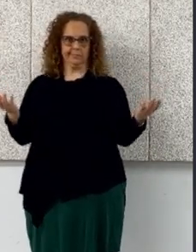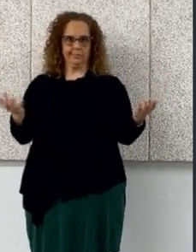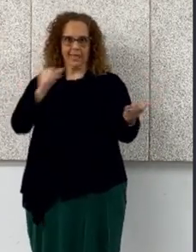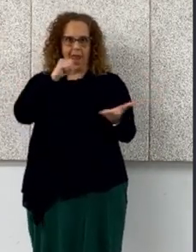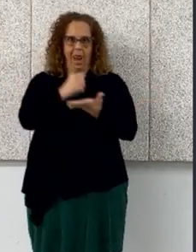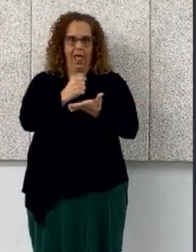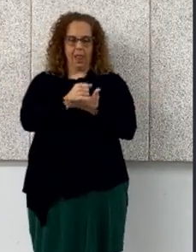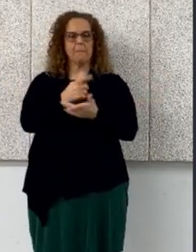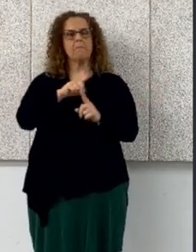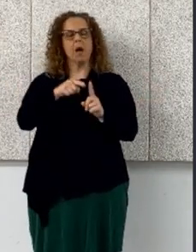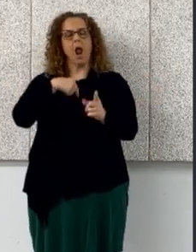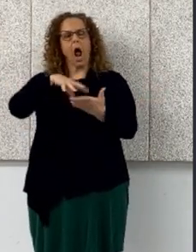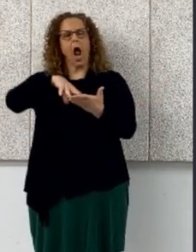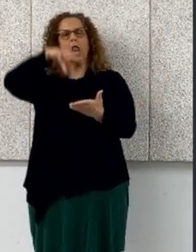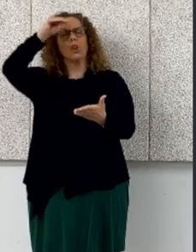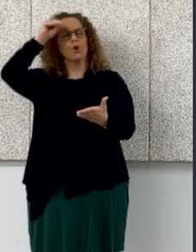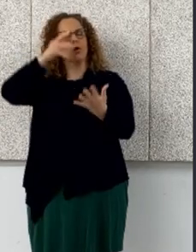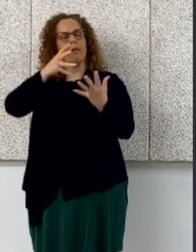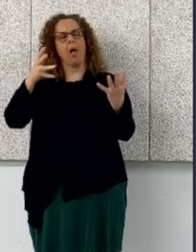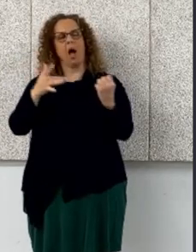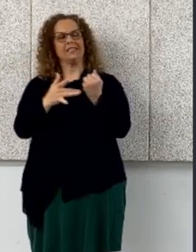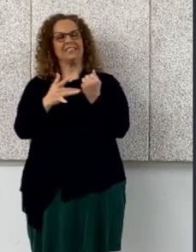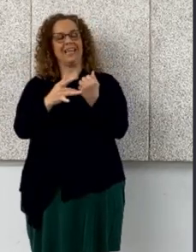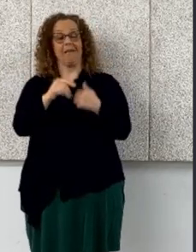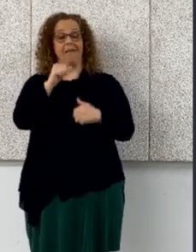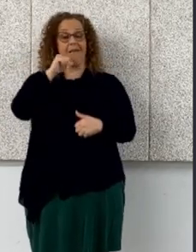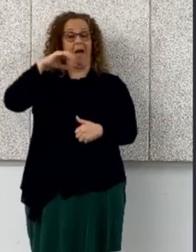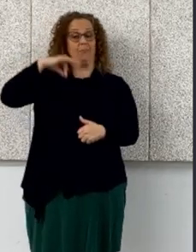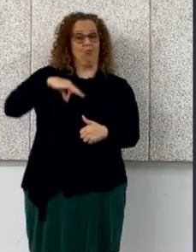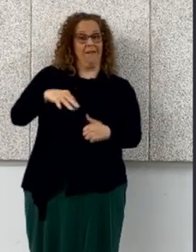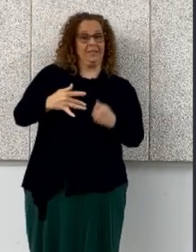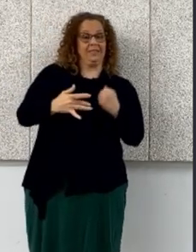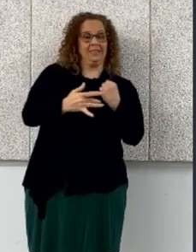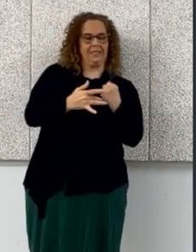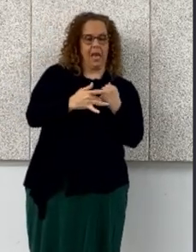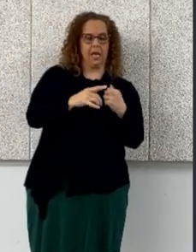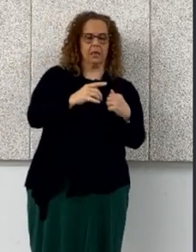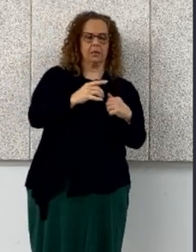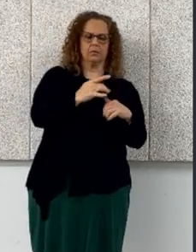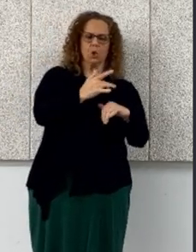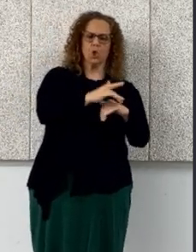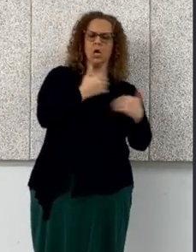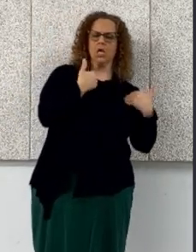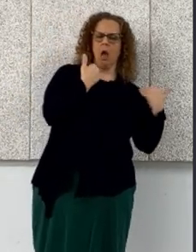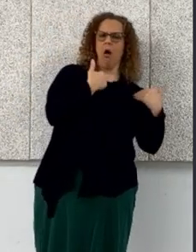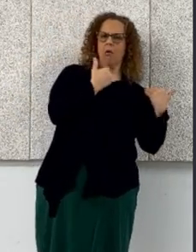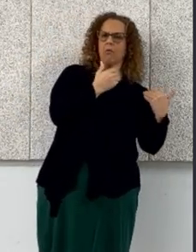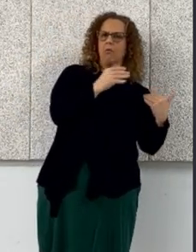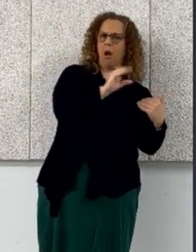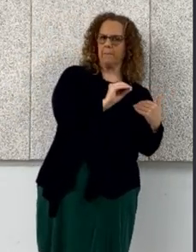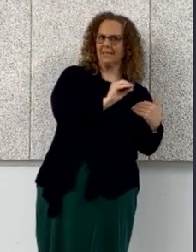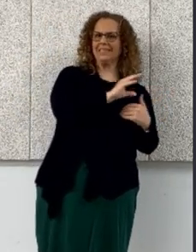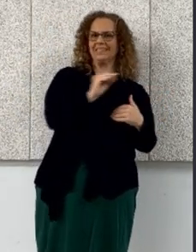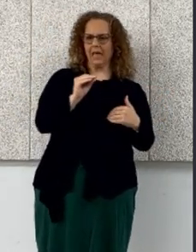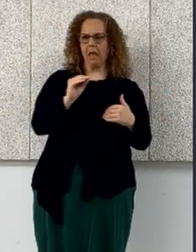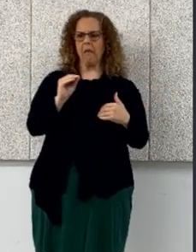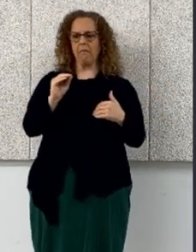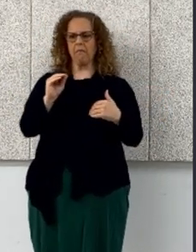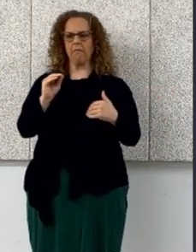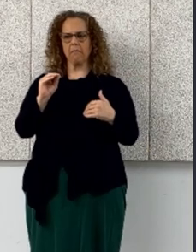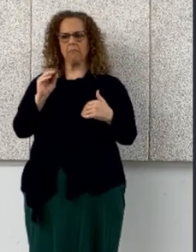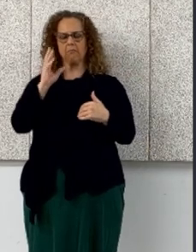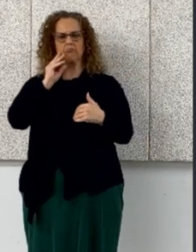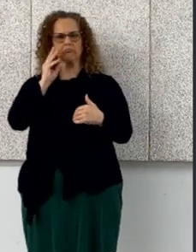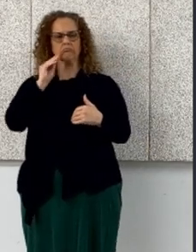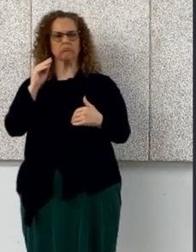from tech, and tech and nonprofits or early stage startups and nonprofits are similar in this one